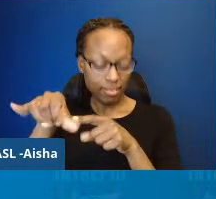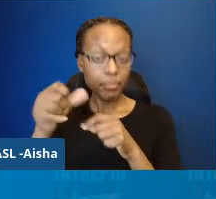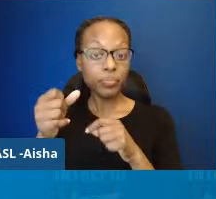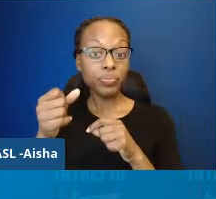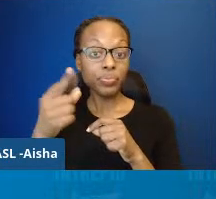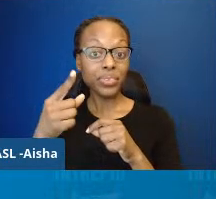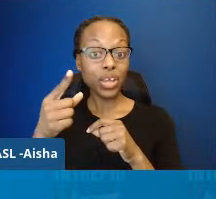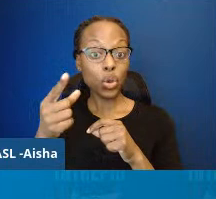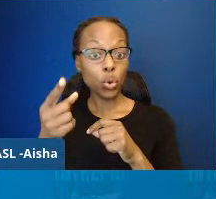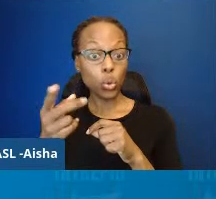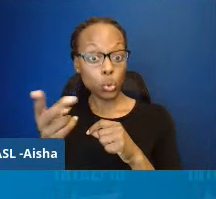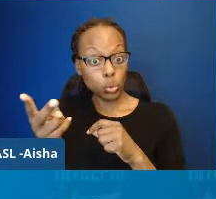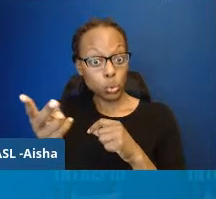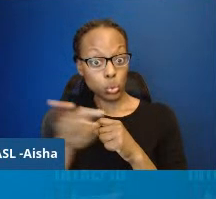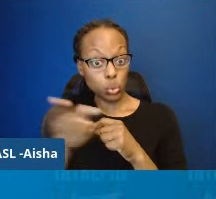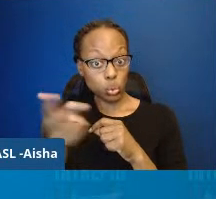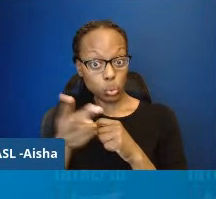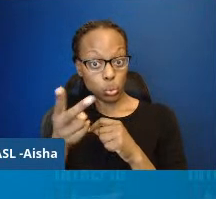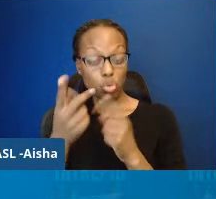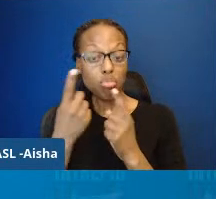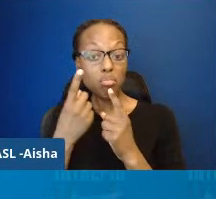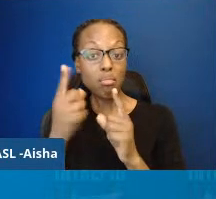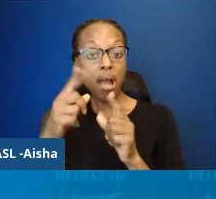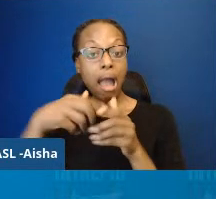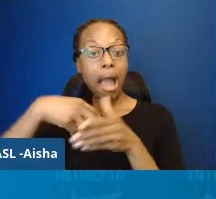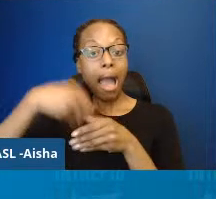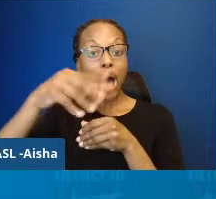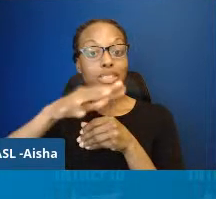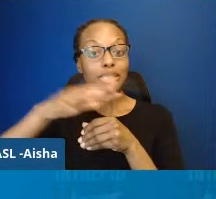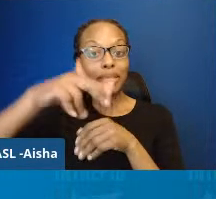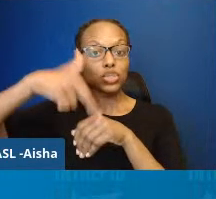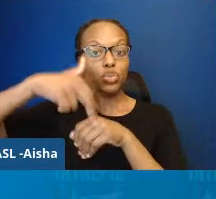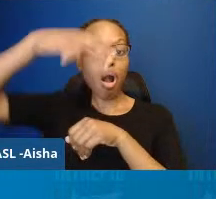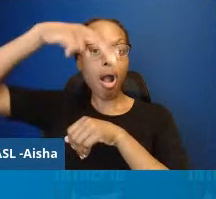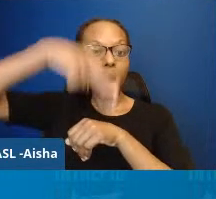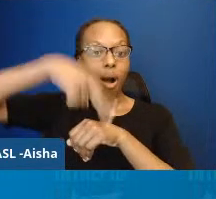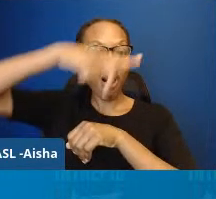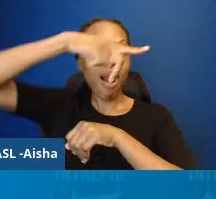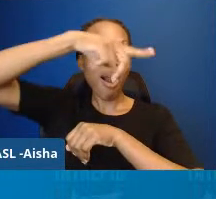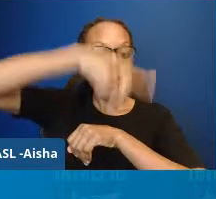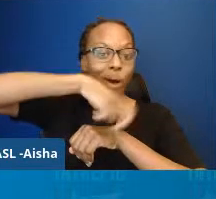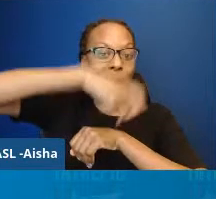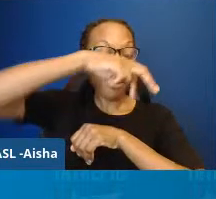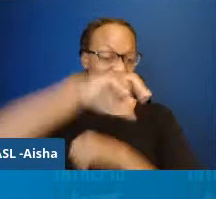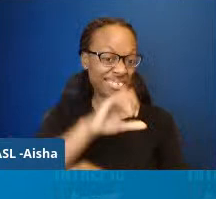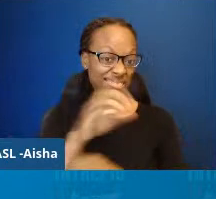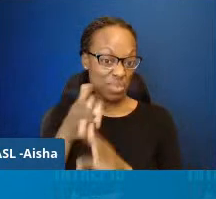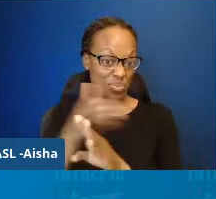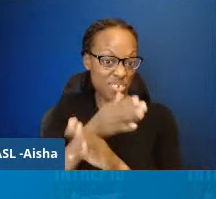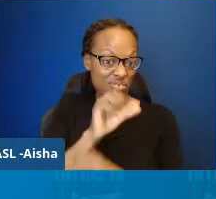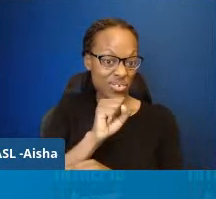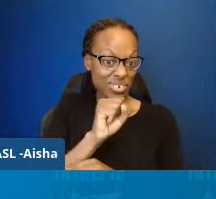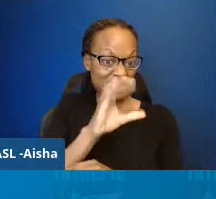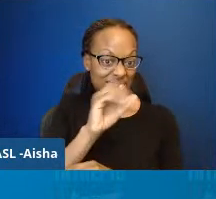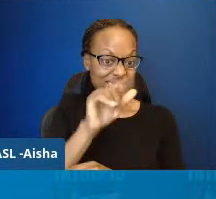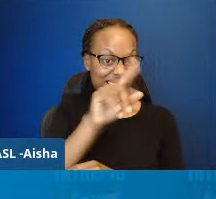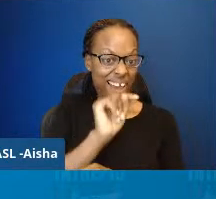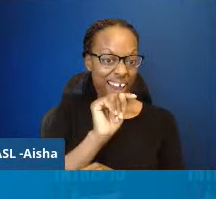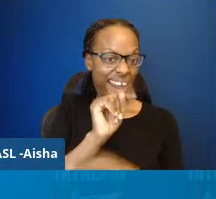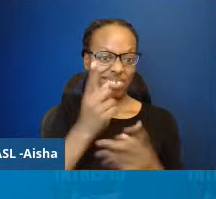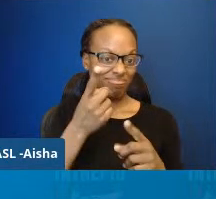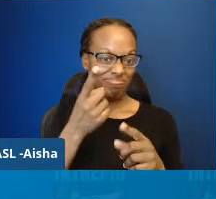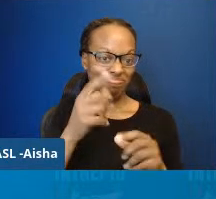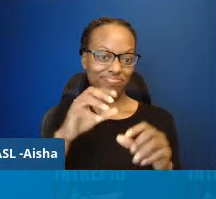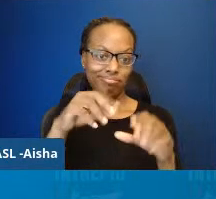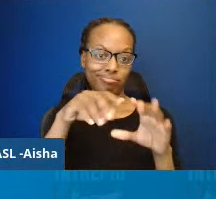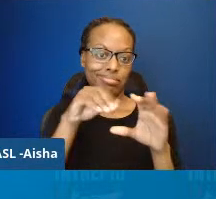And these 2 are notorious for doing something that was a big no-no. You know, Scott Carpenter was figuring out how